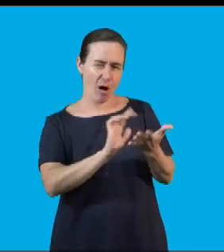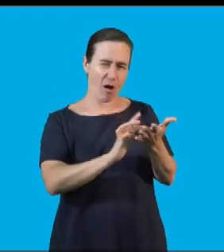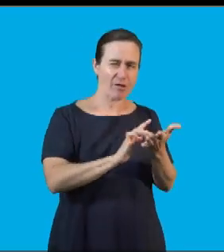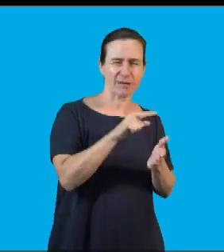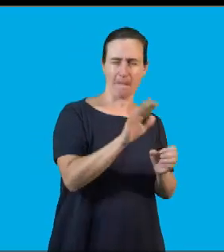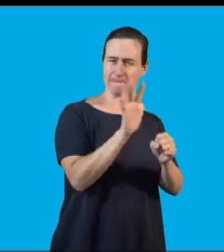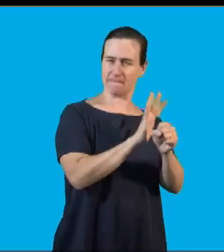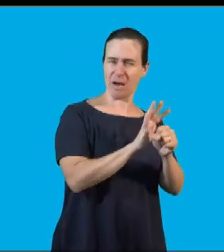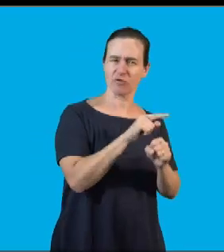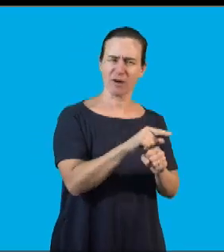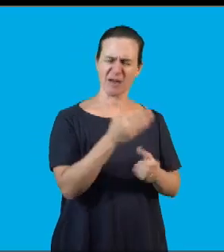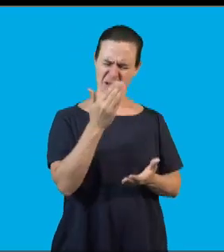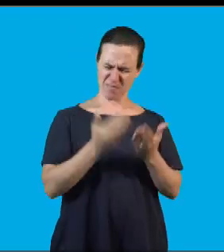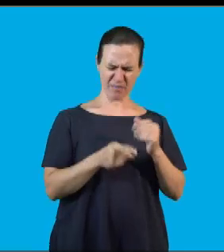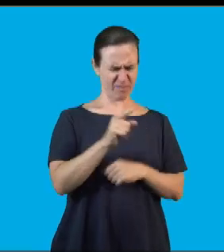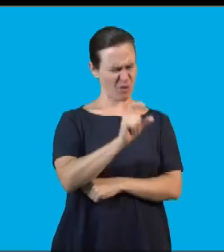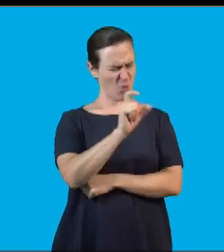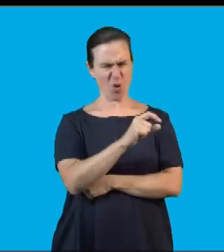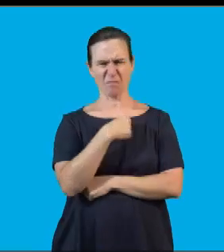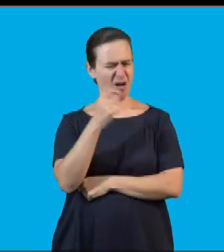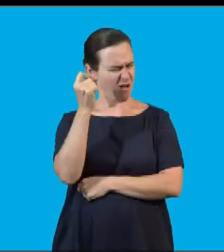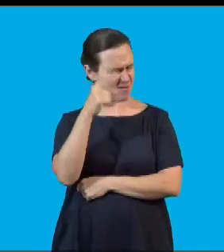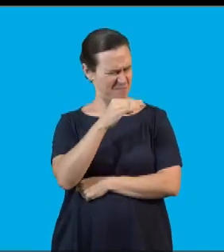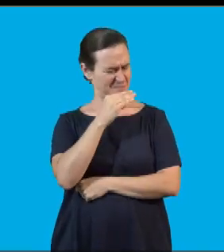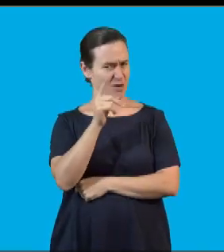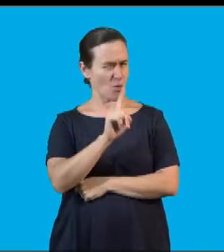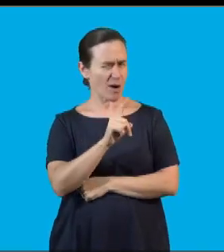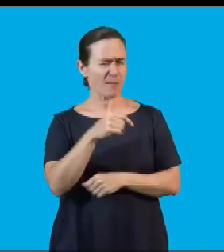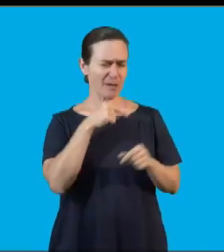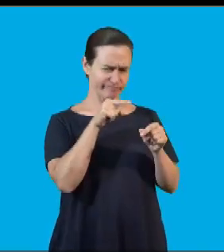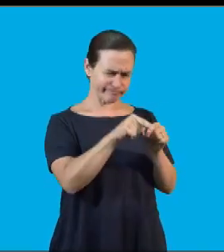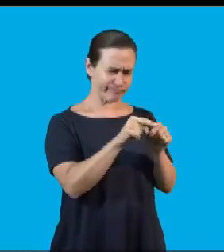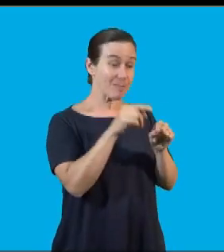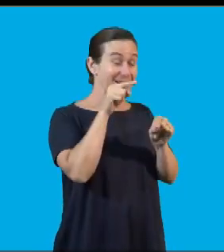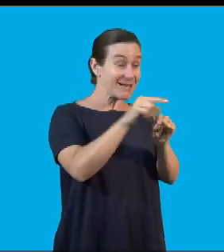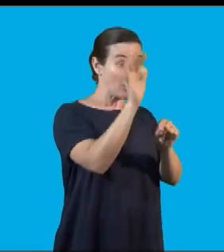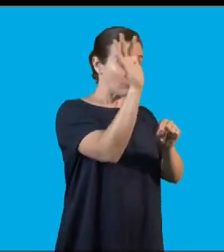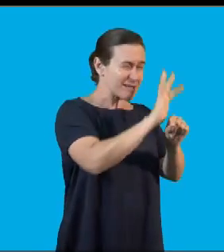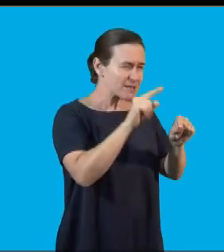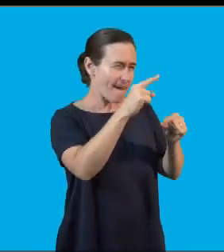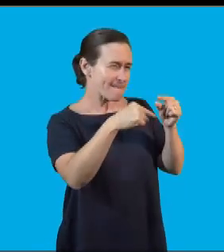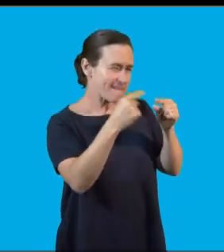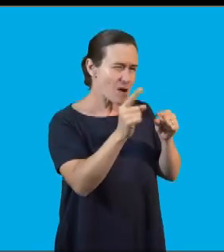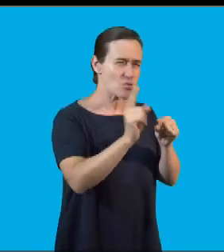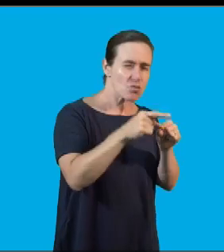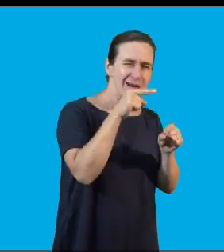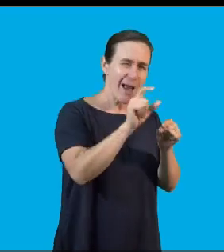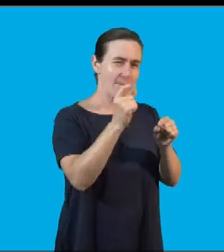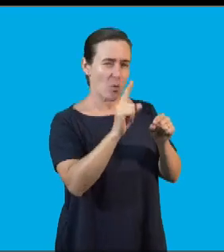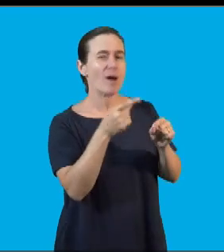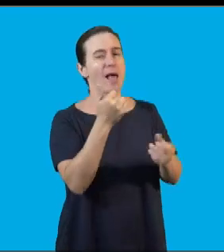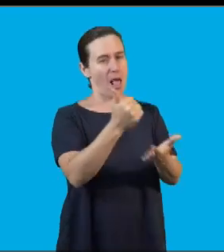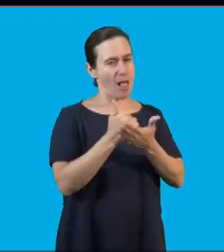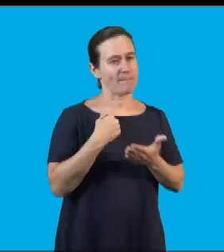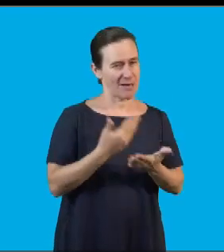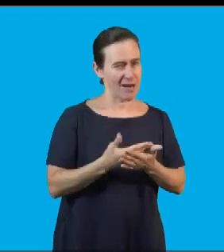word, try to find its meaning, deduce the meaning from the surrounding text. Giving balanced responses, so for